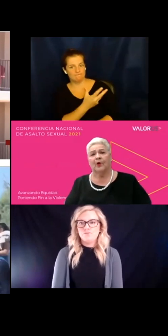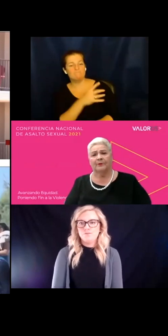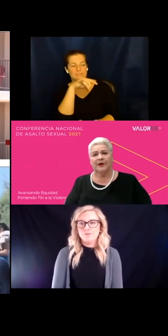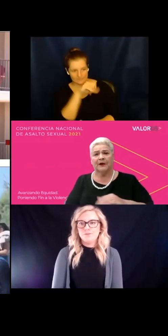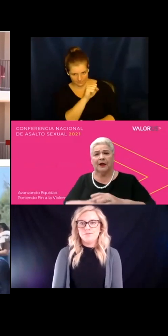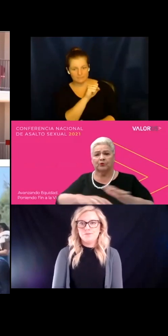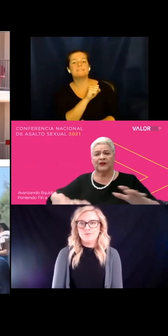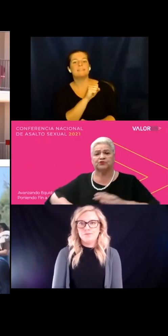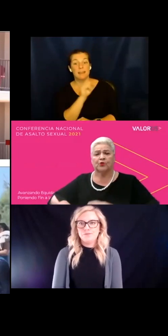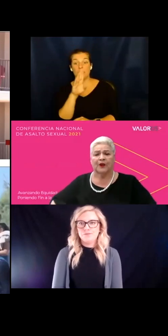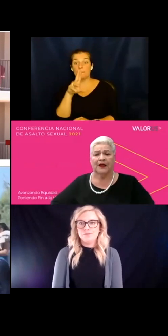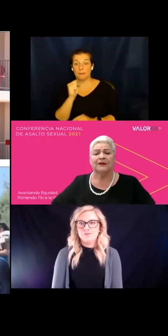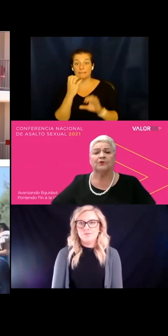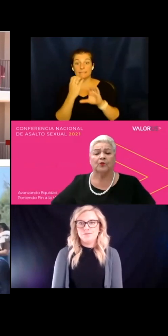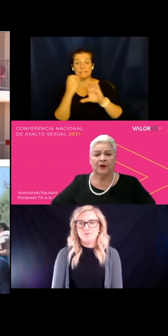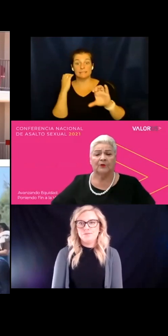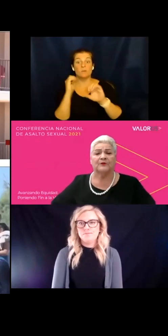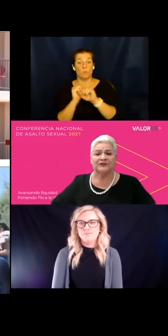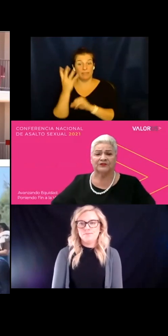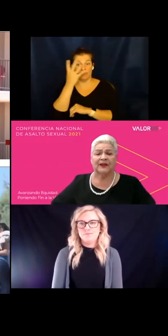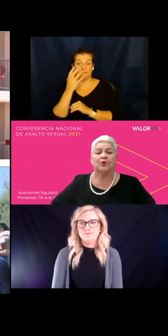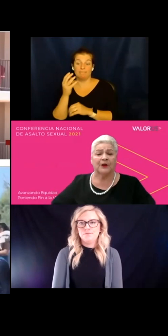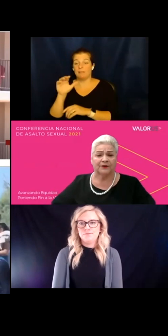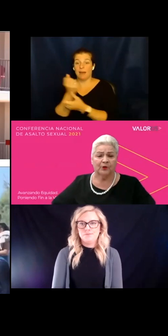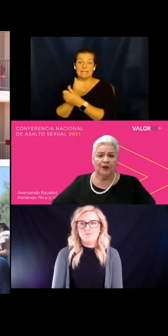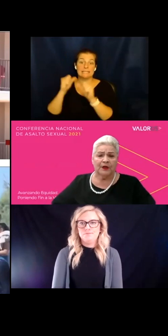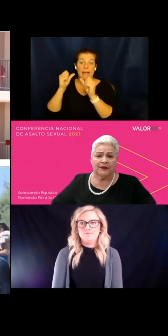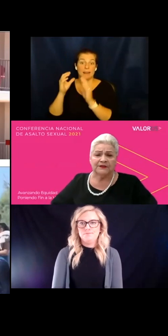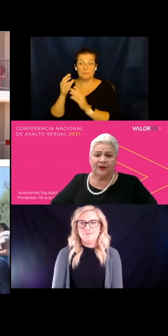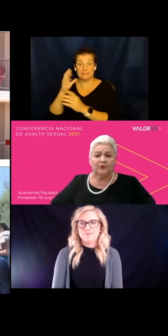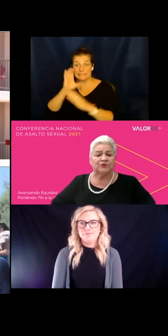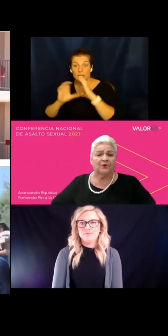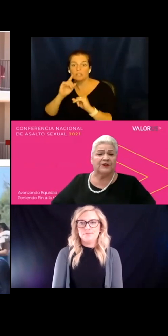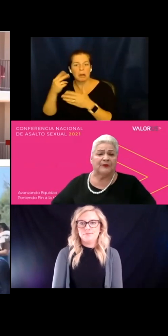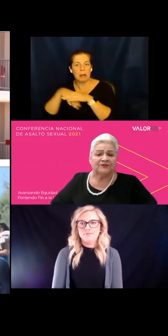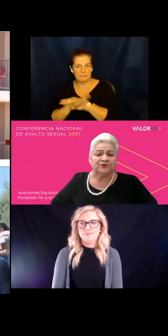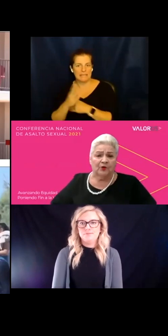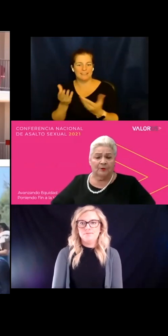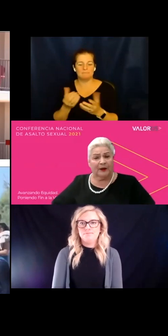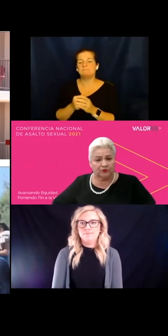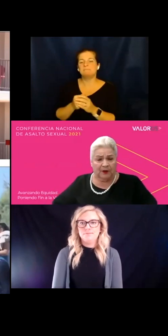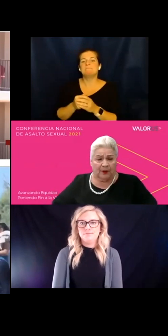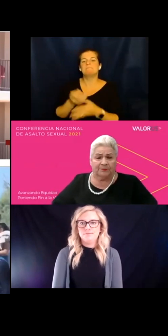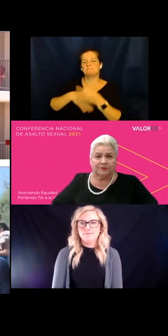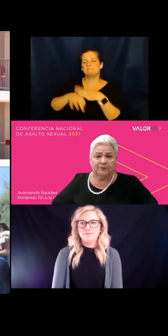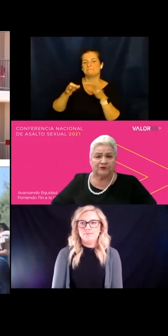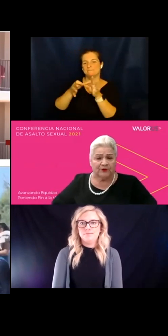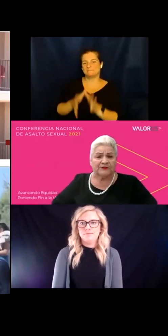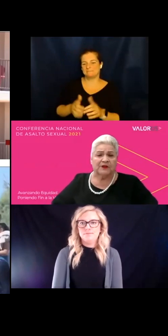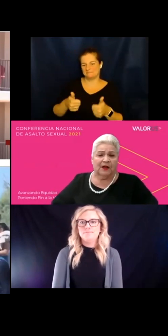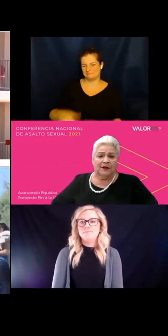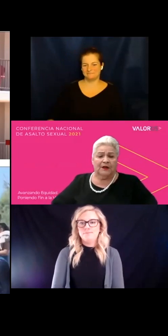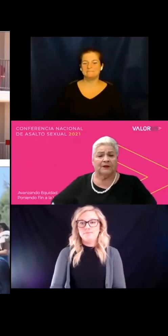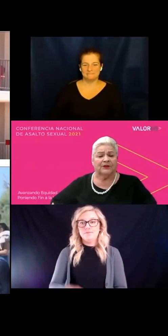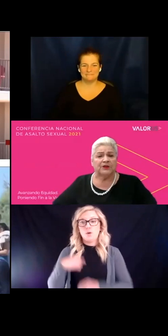buses with the immigrants, the asylum seekers are coming in. And so the county had, had been using a